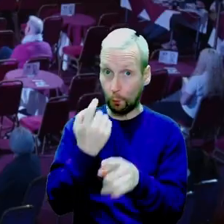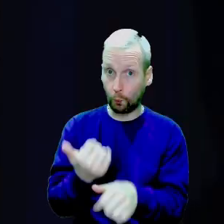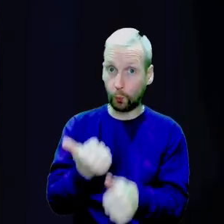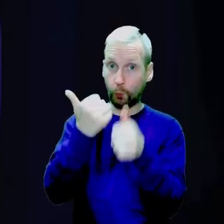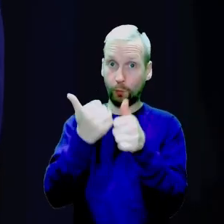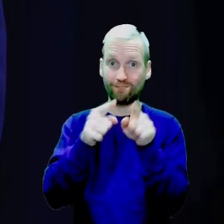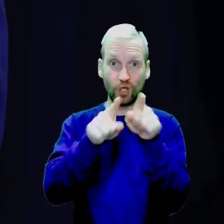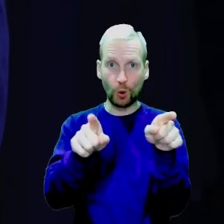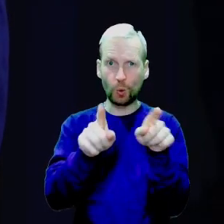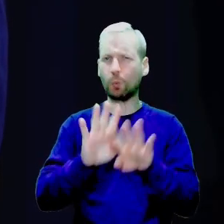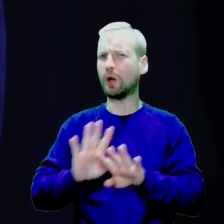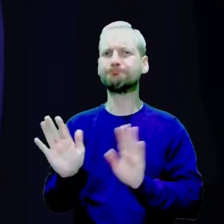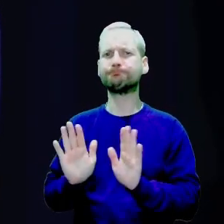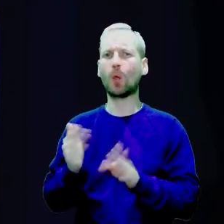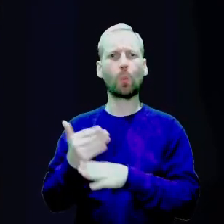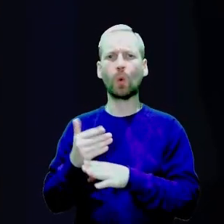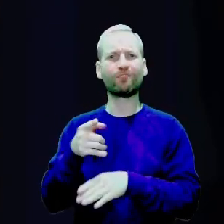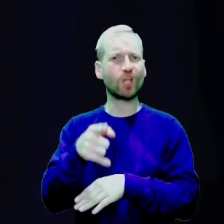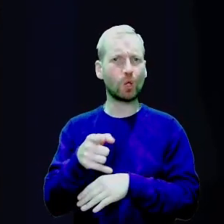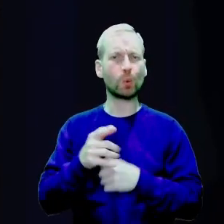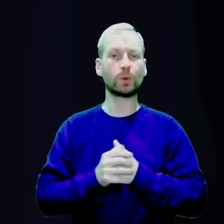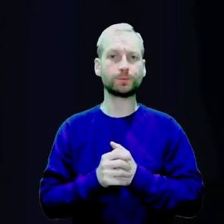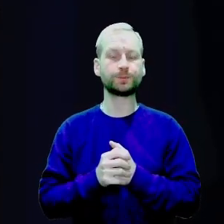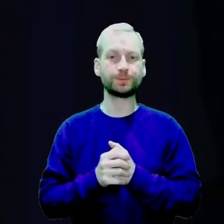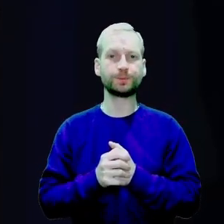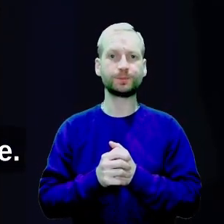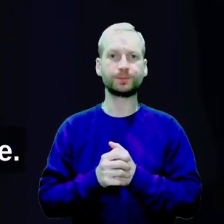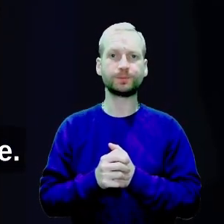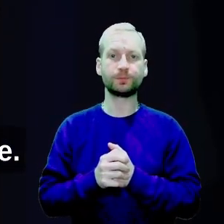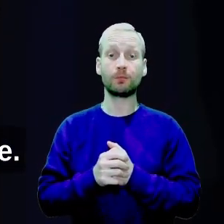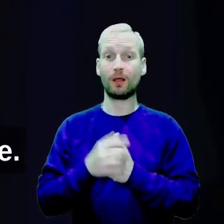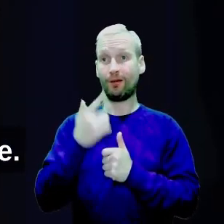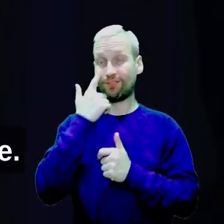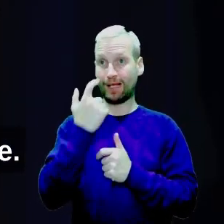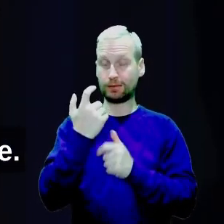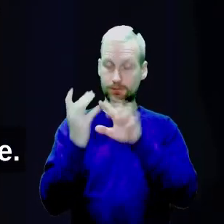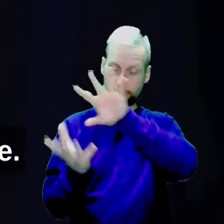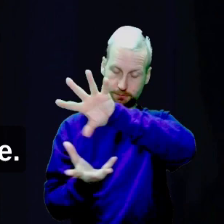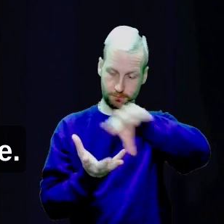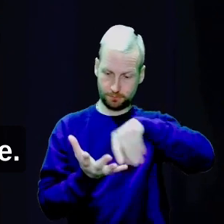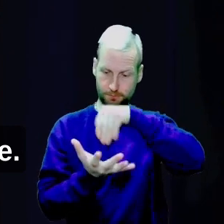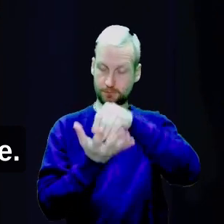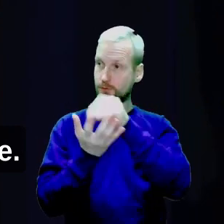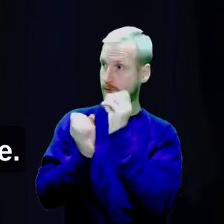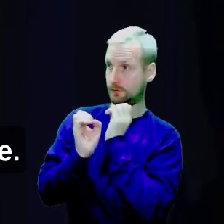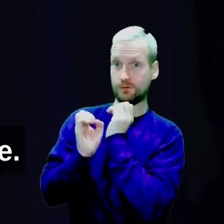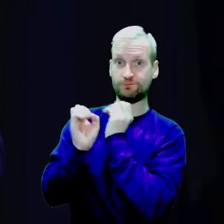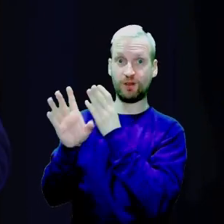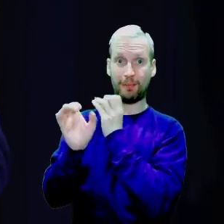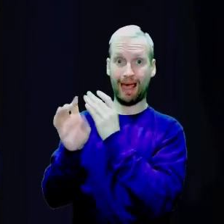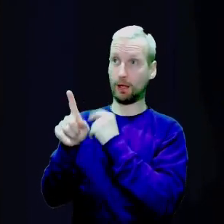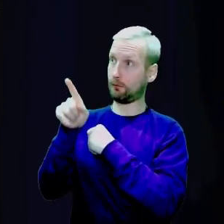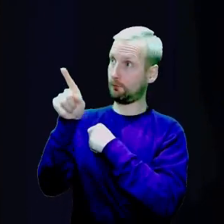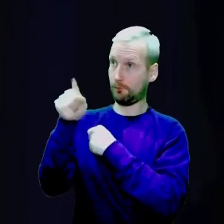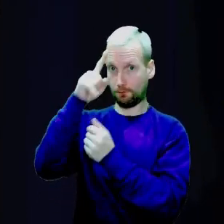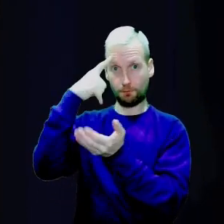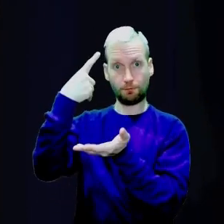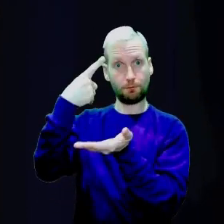isn't. We can then feed this back to the people that make decisions about health and social care.